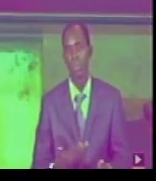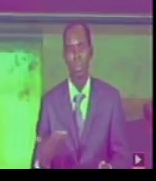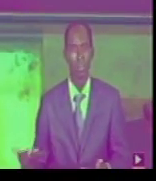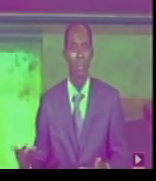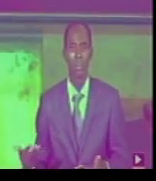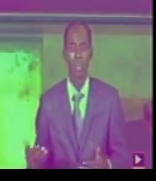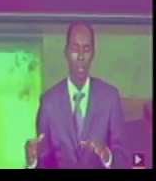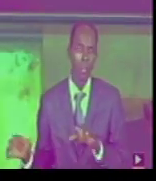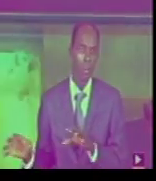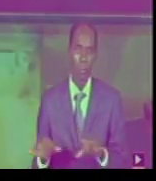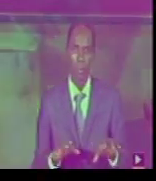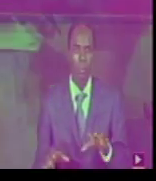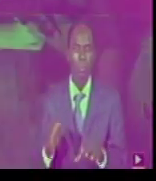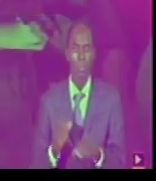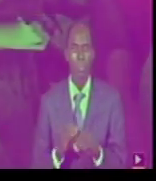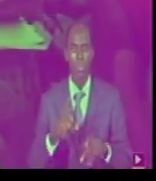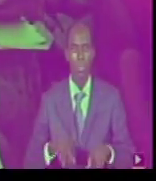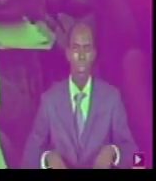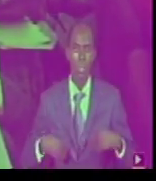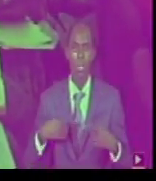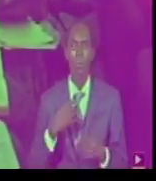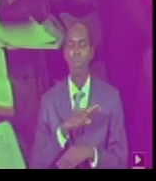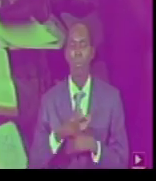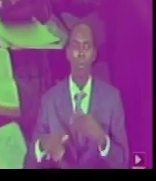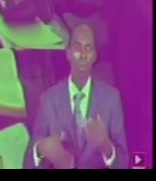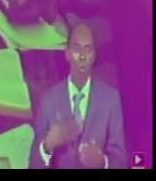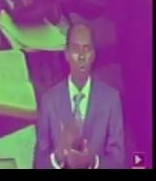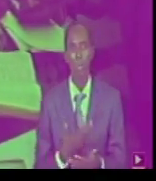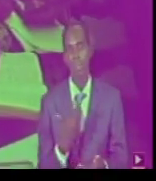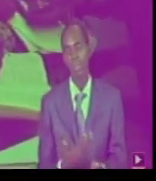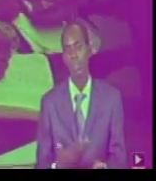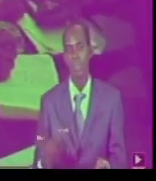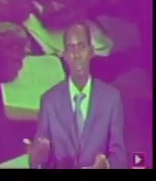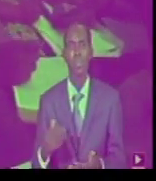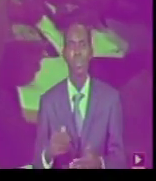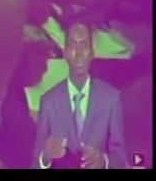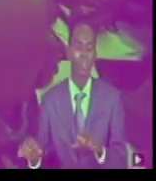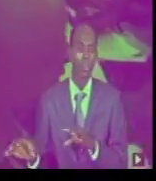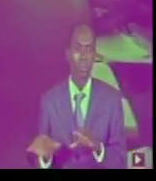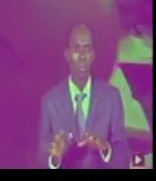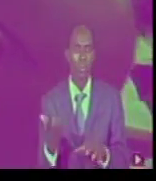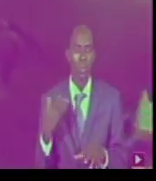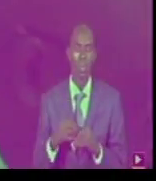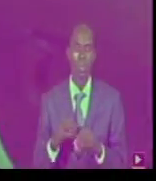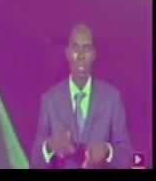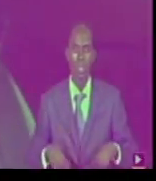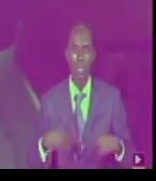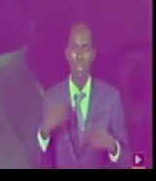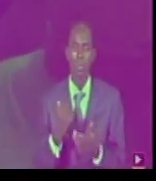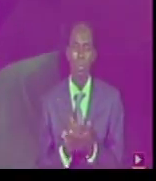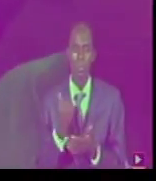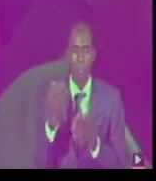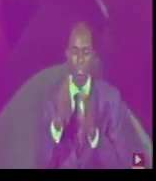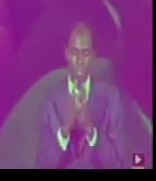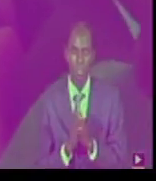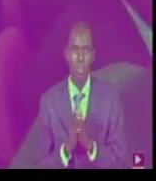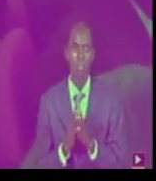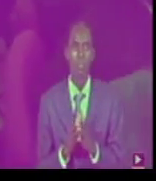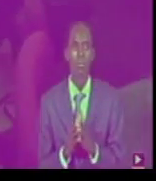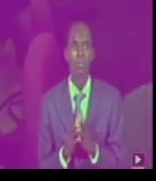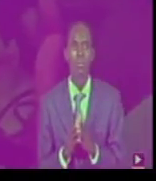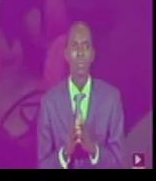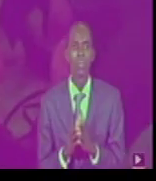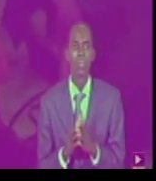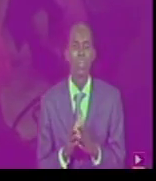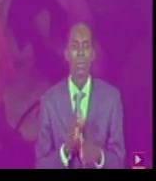Perform in your life all things. Done in your life all things. God